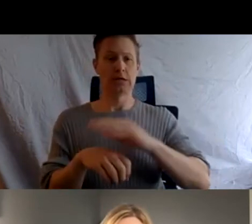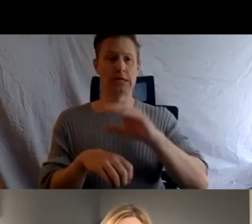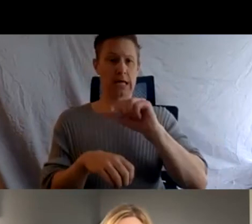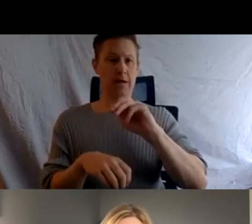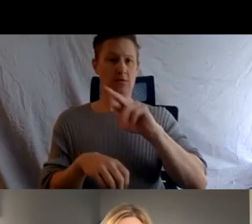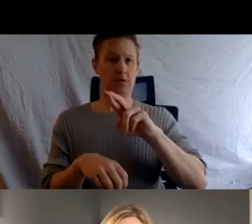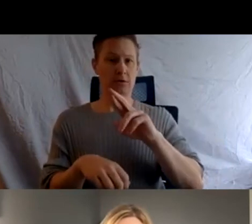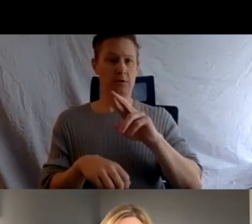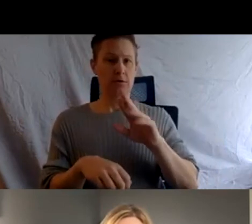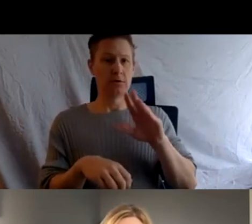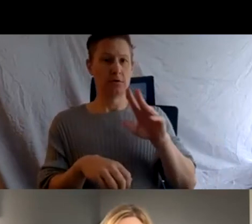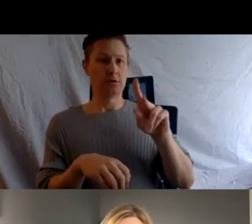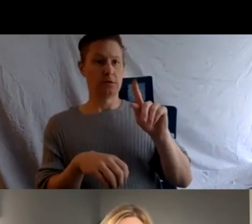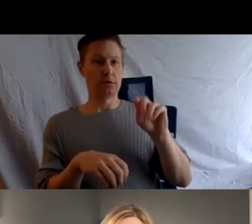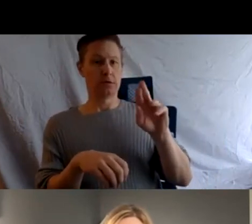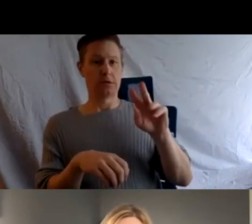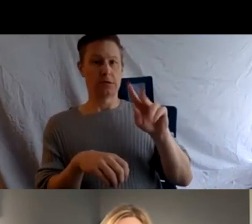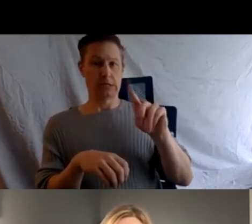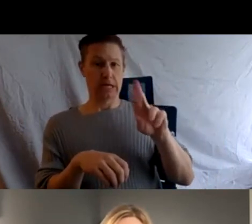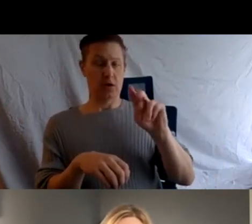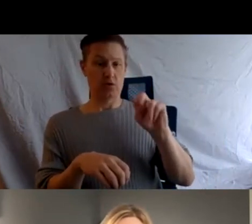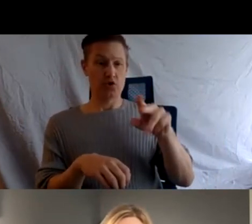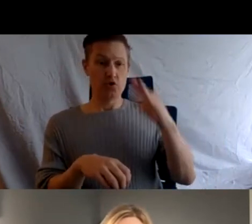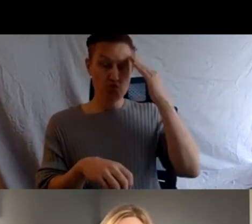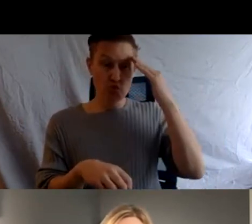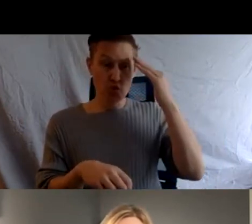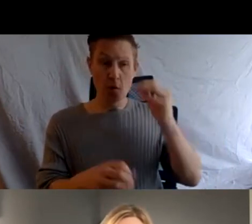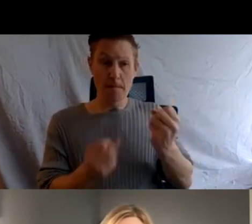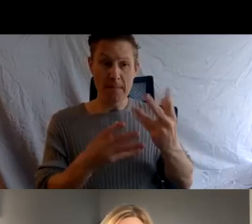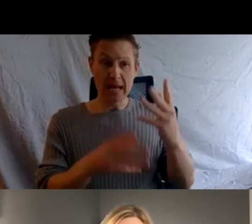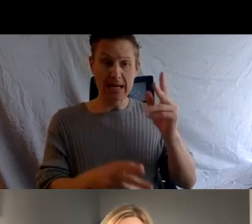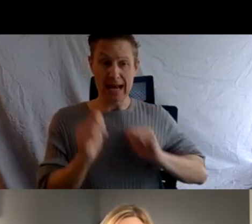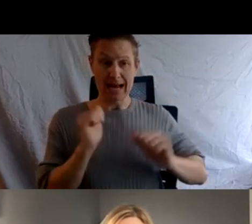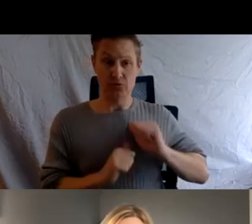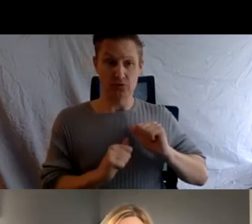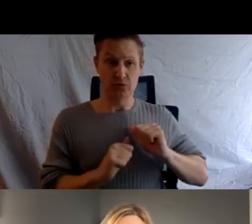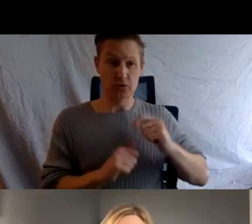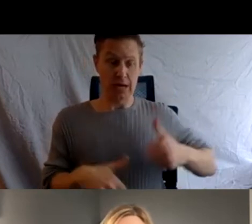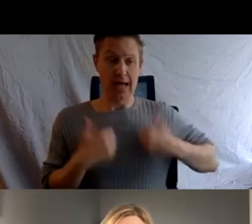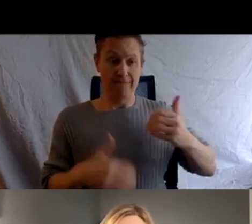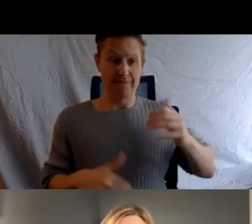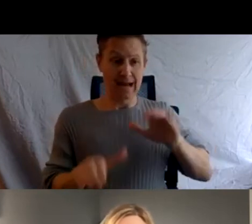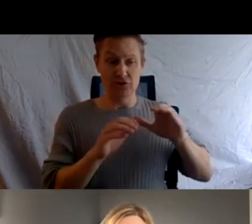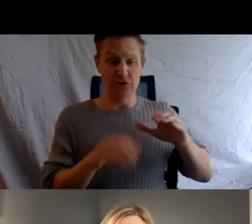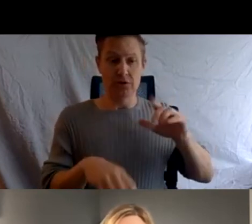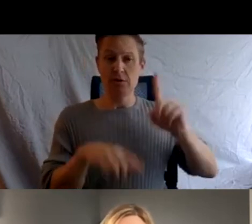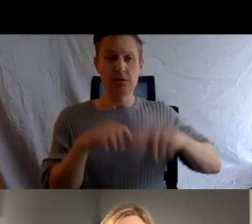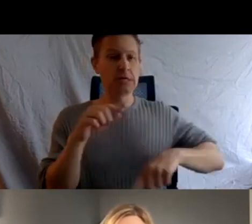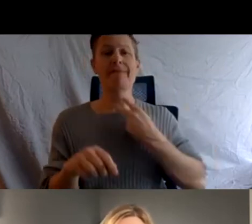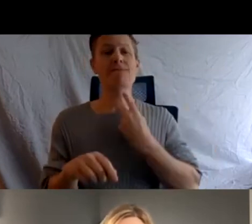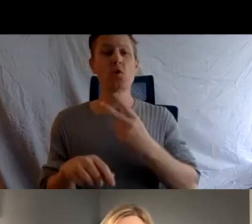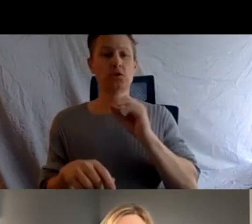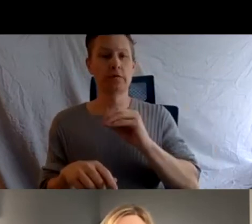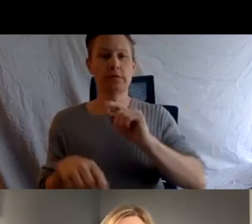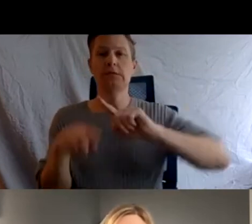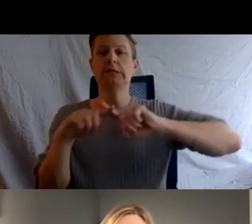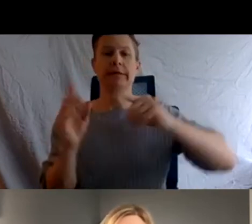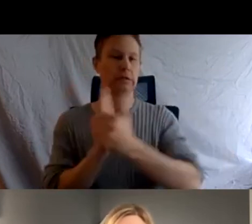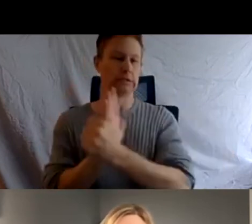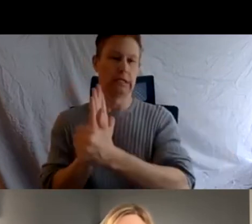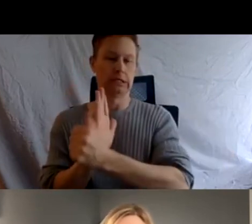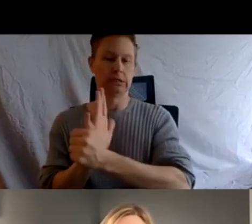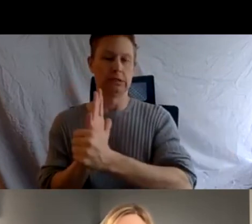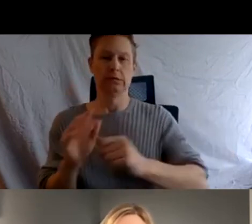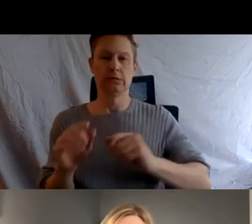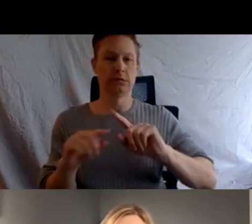too, ton of really good on-camera actors who cannot voice act to save their life, because it's a different skill set and you have to be so